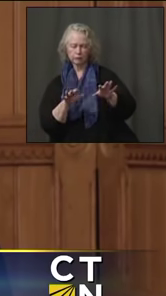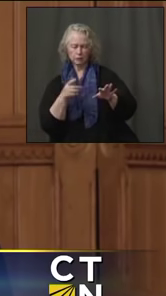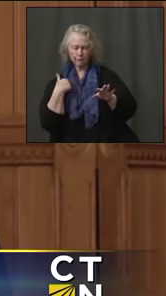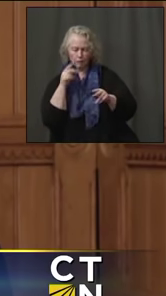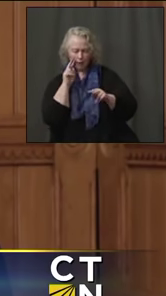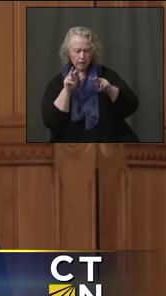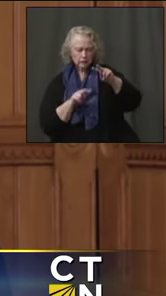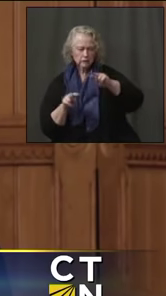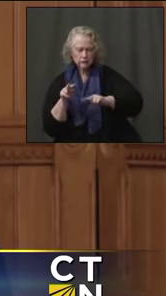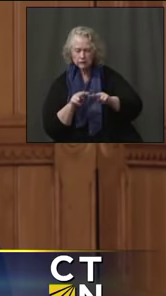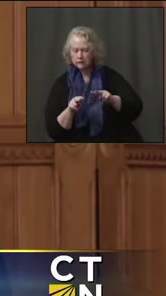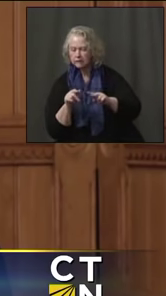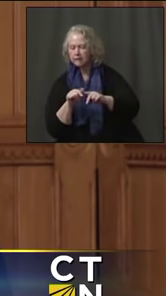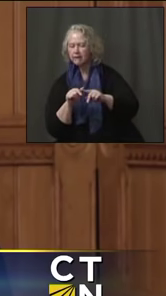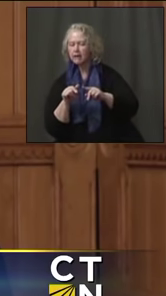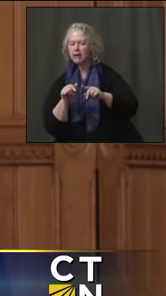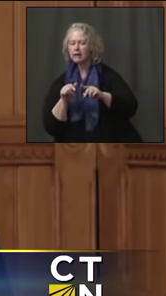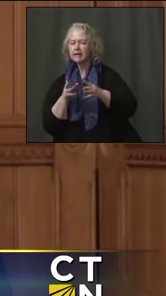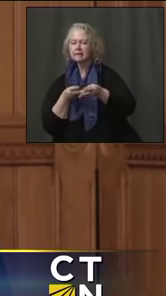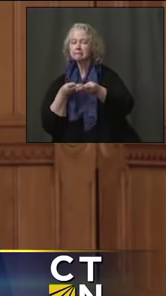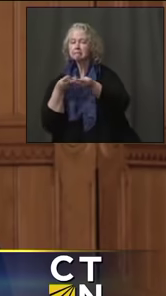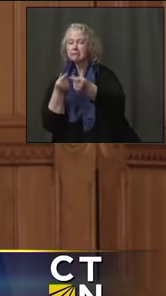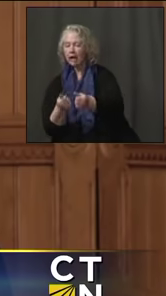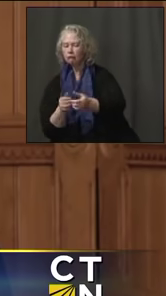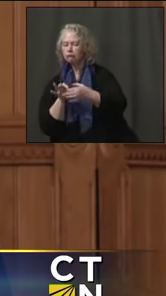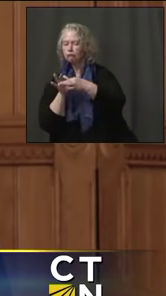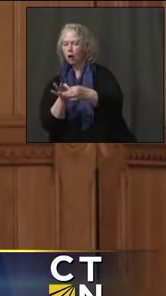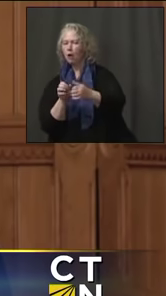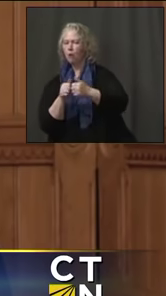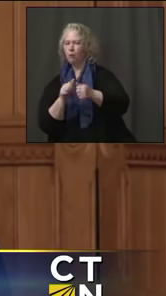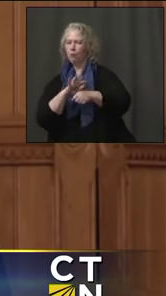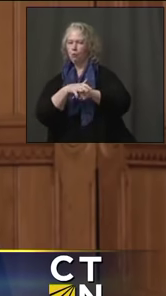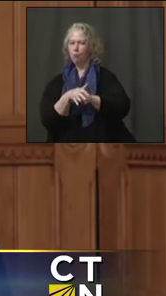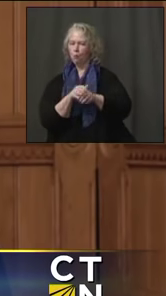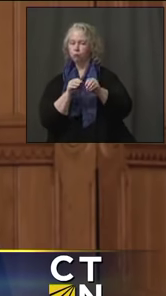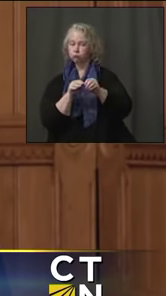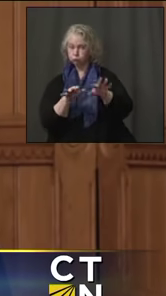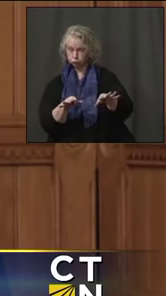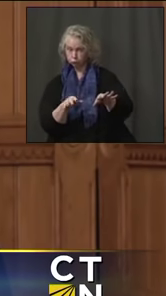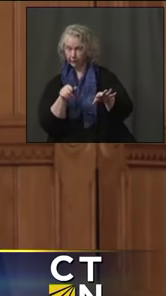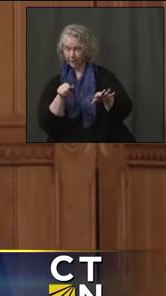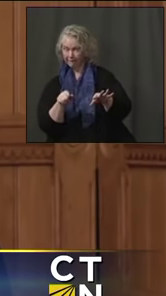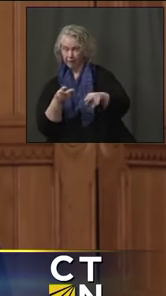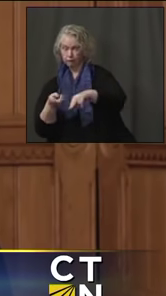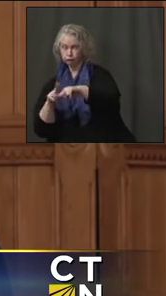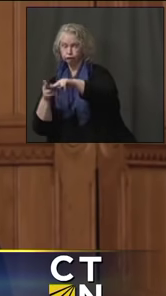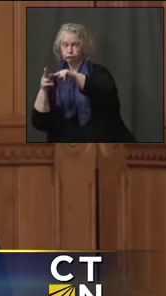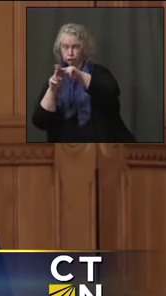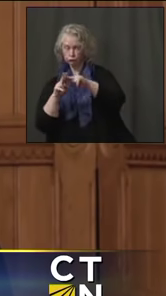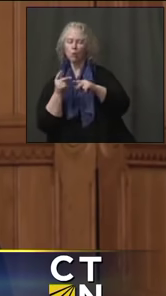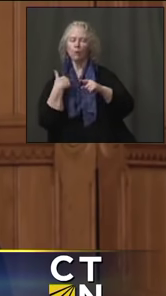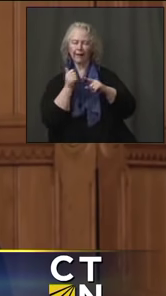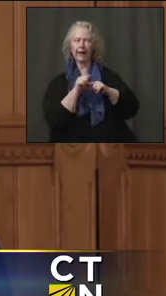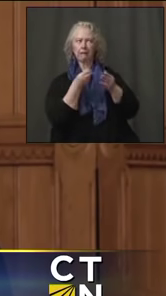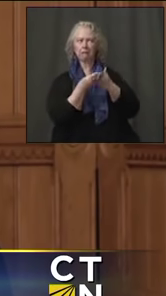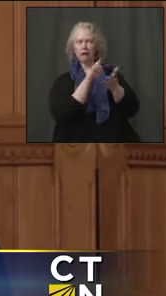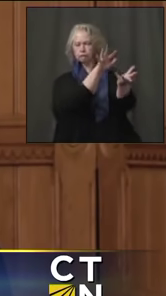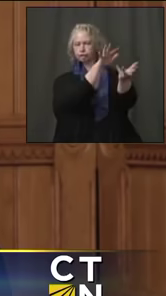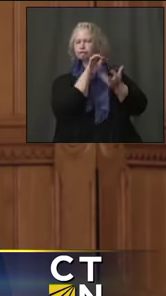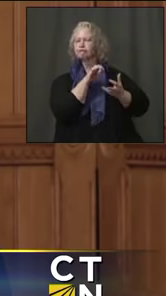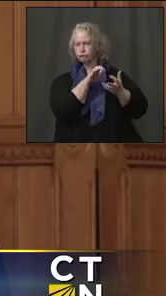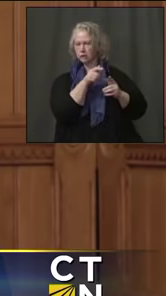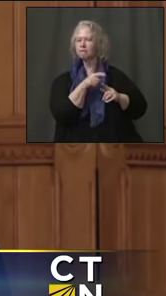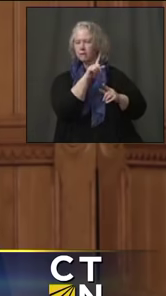out expenses that we had to stand up that were directly COVID related can be funded from the